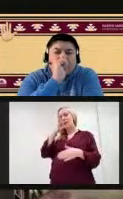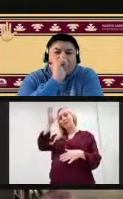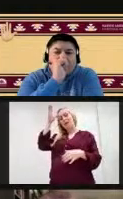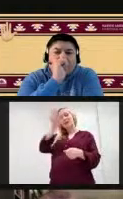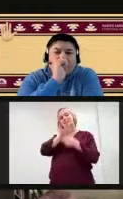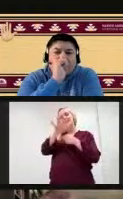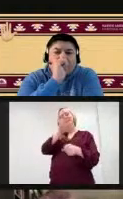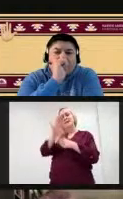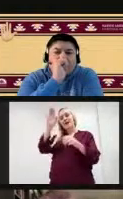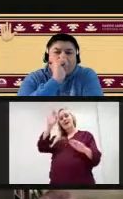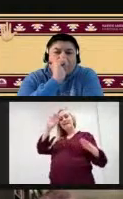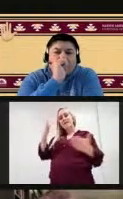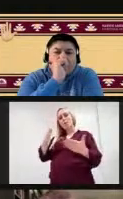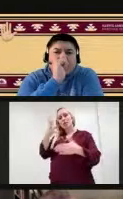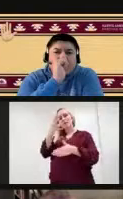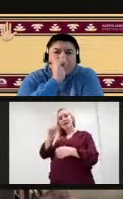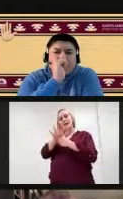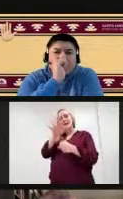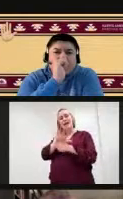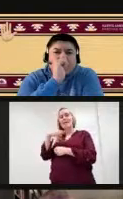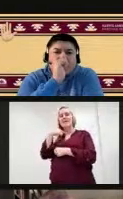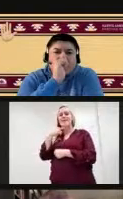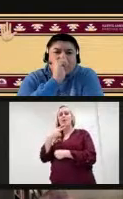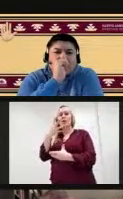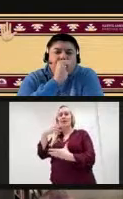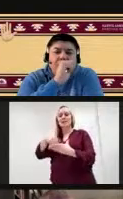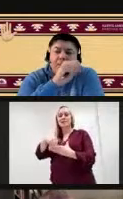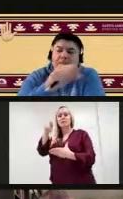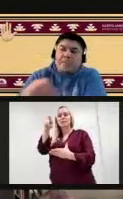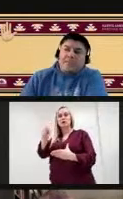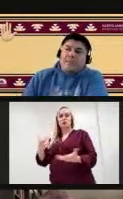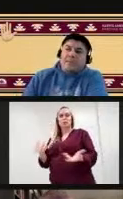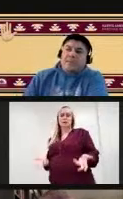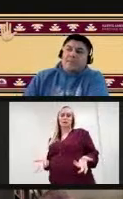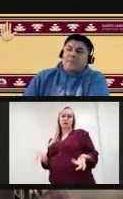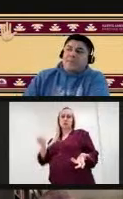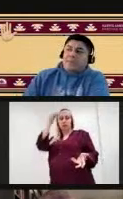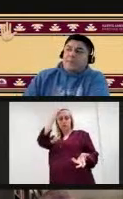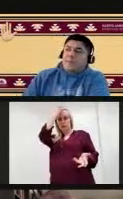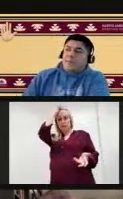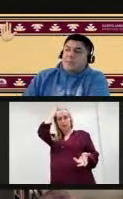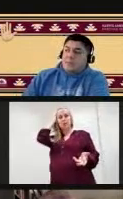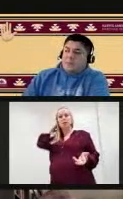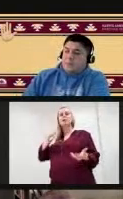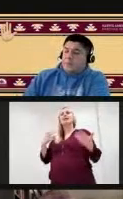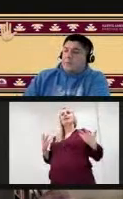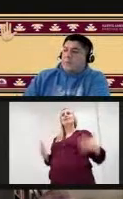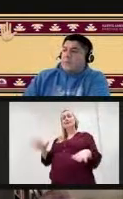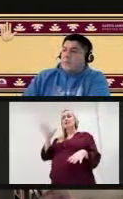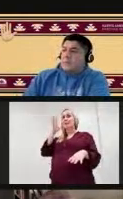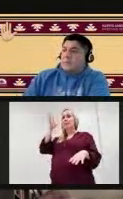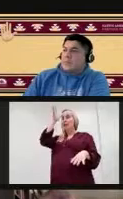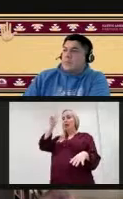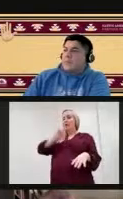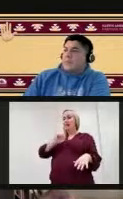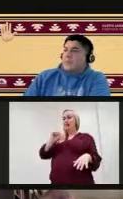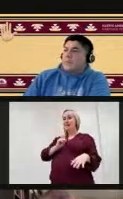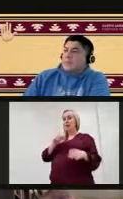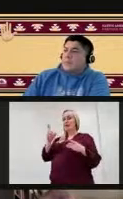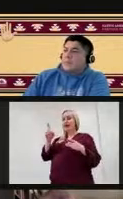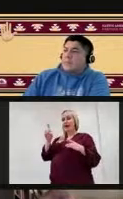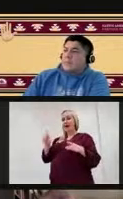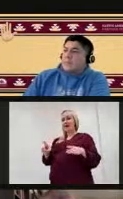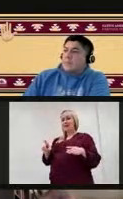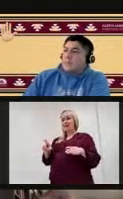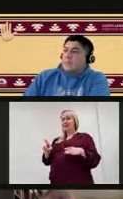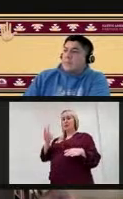focus and the voice that we should have. Having been a parent dealing with a district before